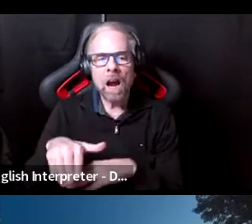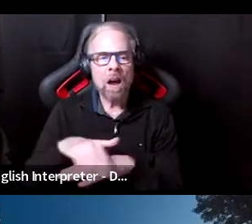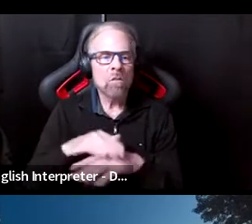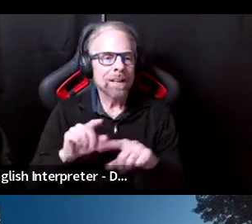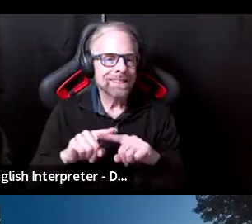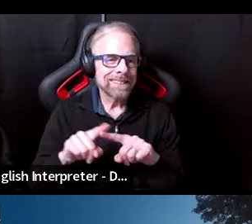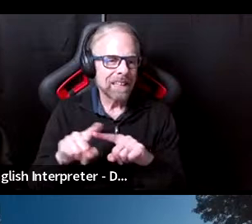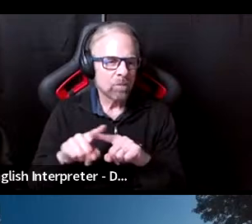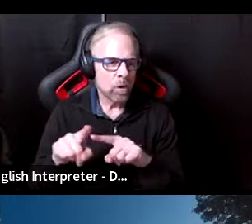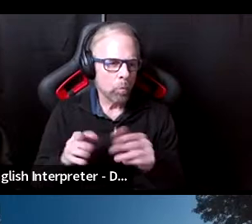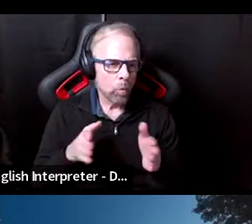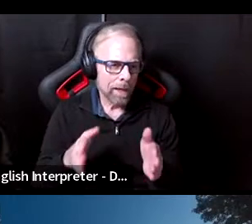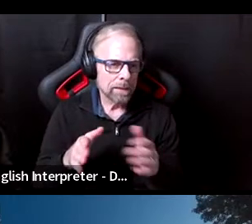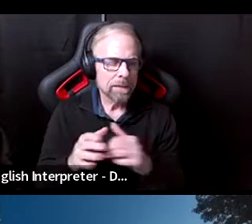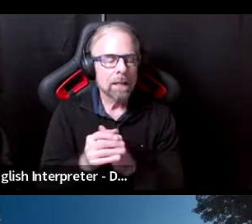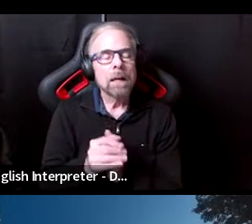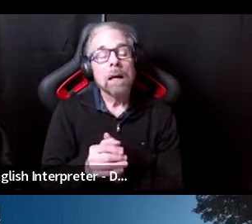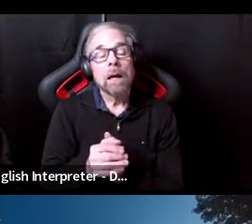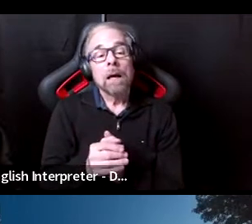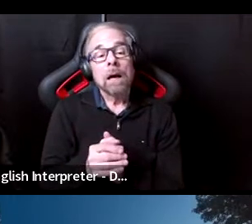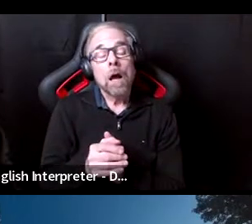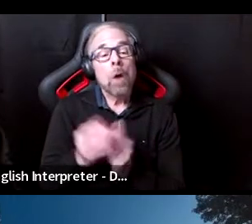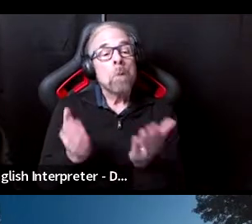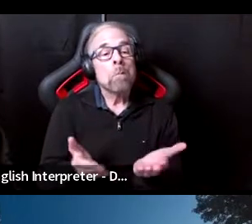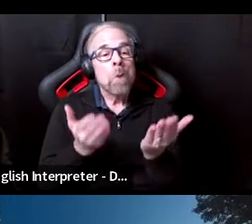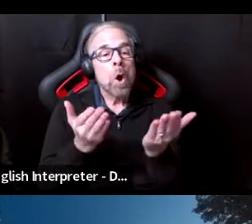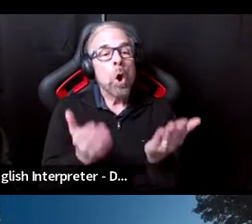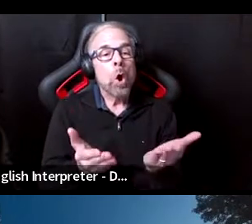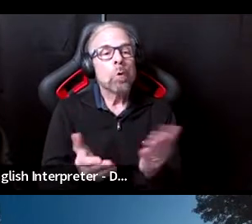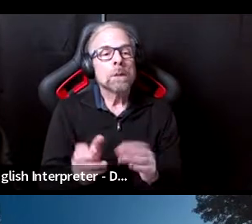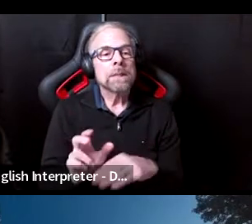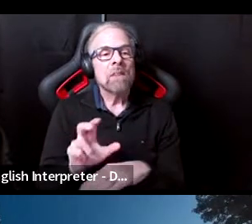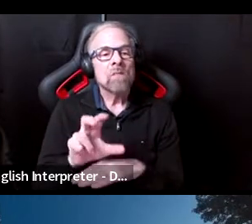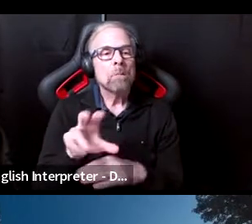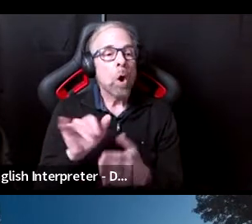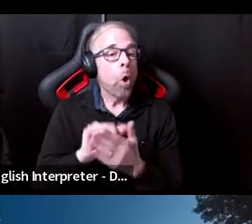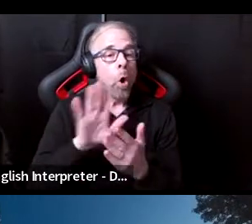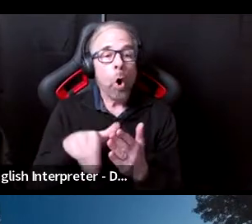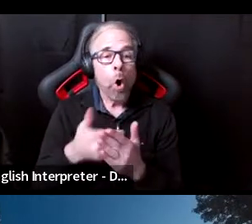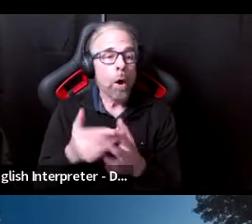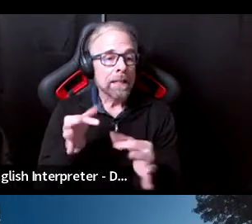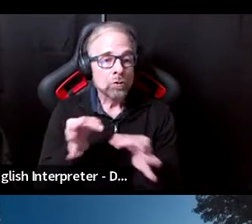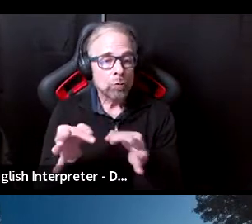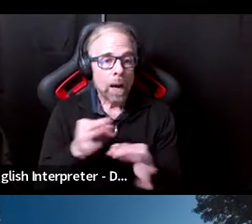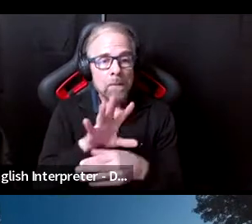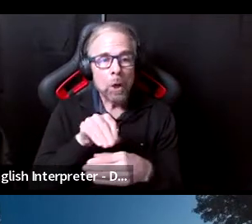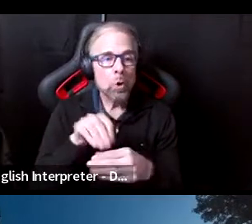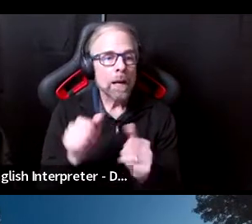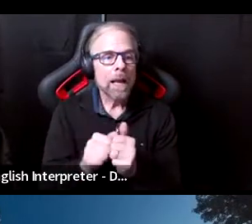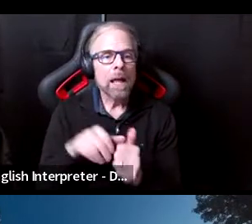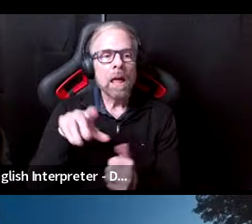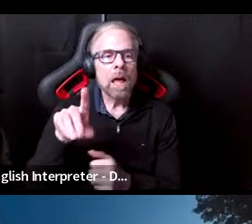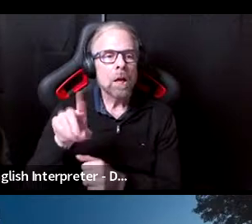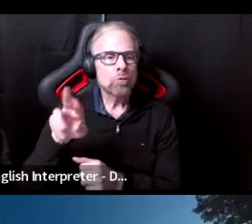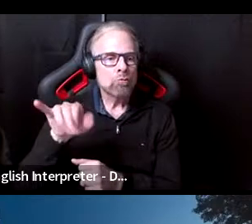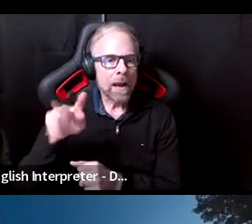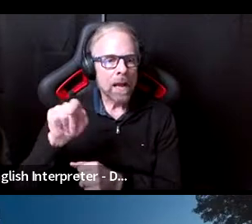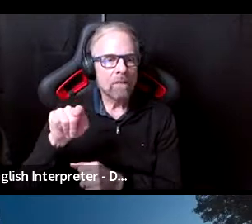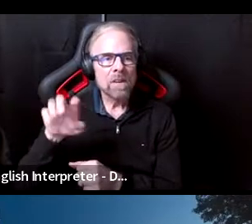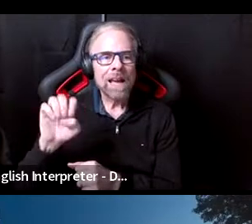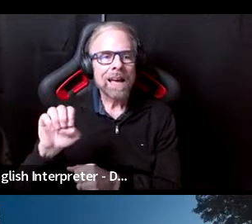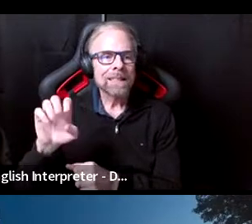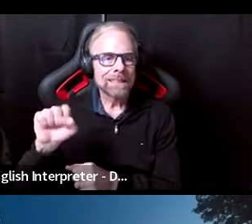ways. The proposed investments are all described and included in the Draft SEIS document